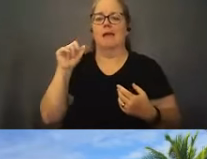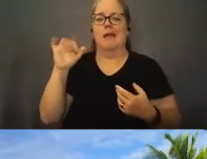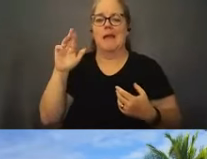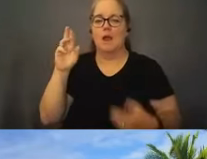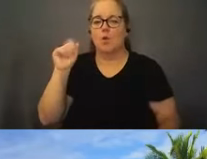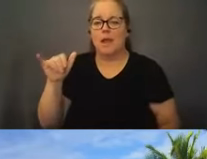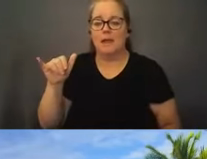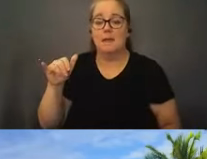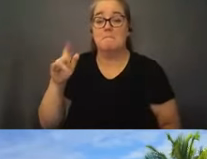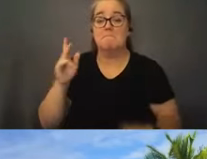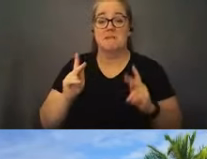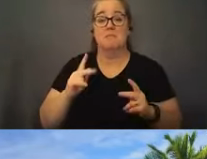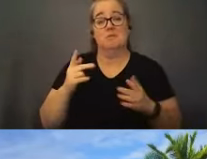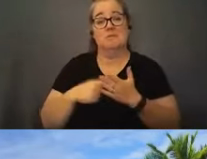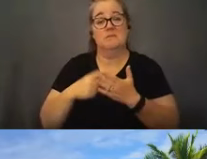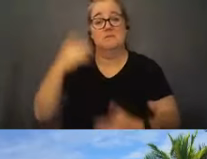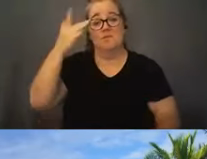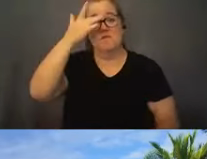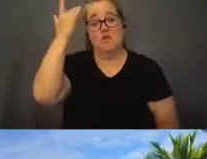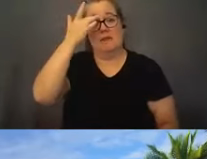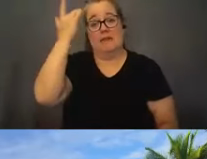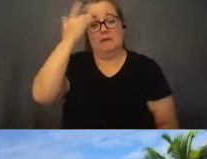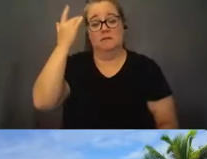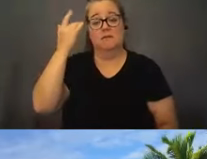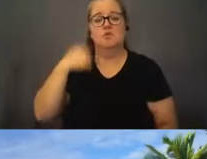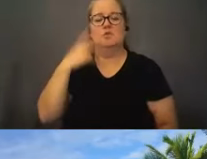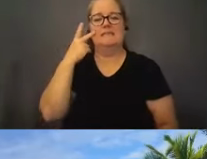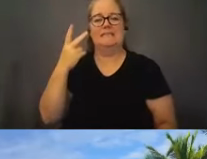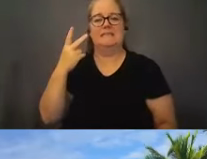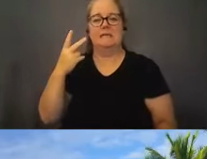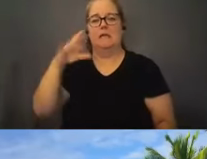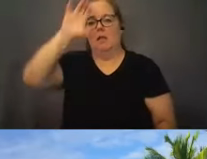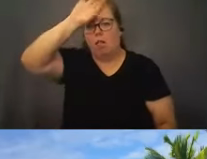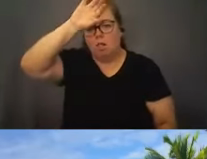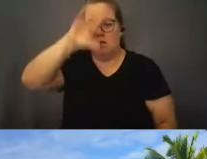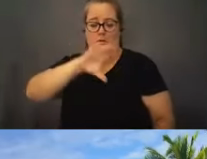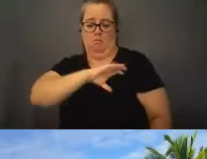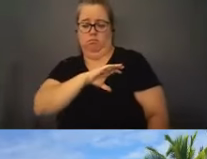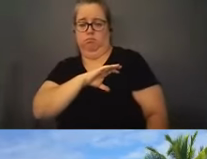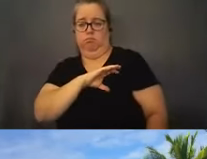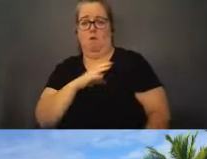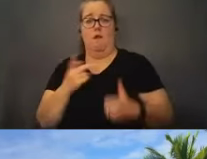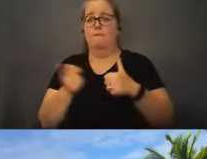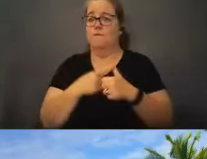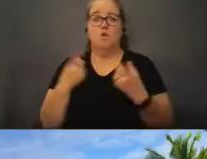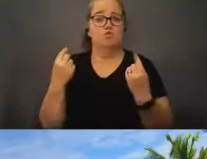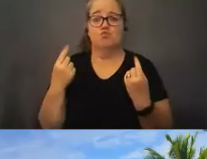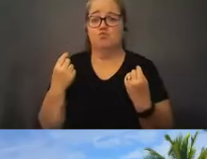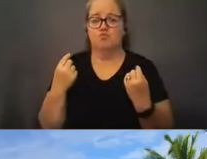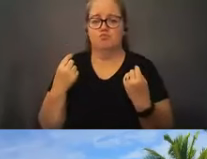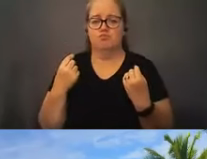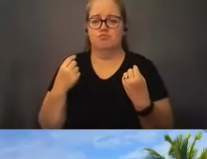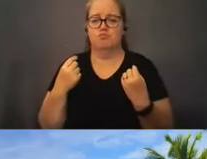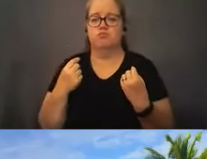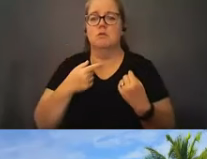time, that when you'll see first responders come to a scene, that's the first thing they're going to do is